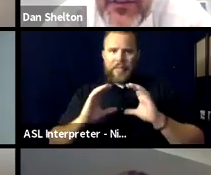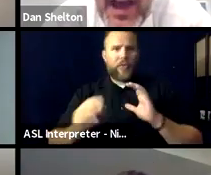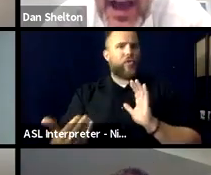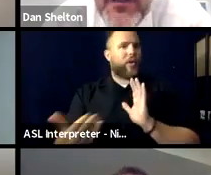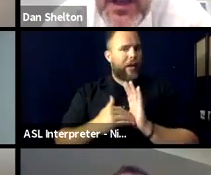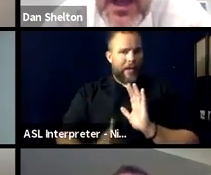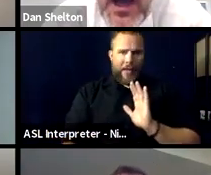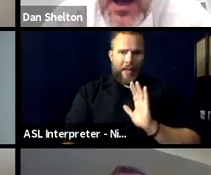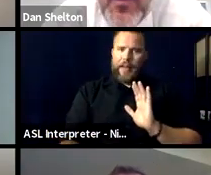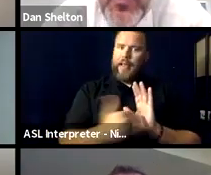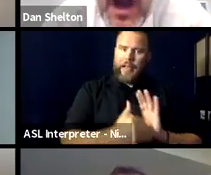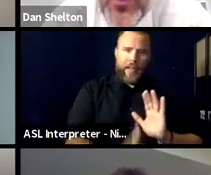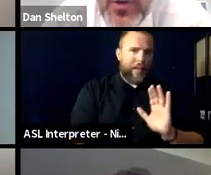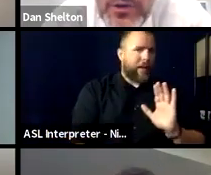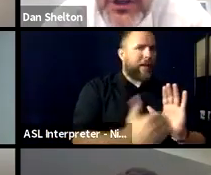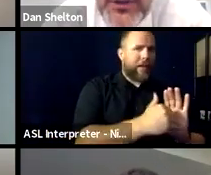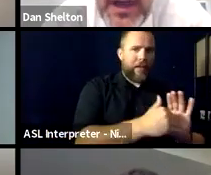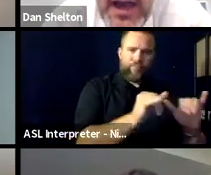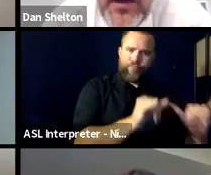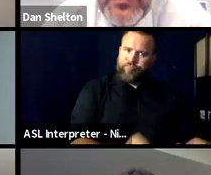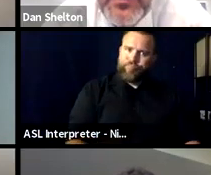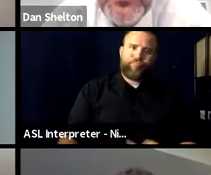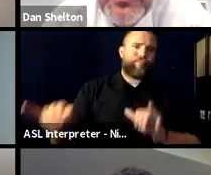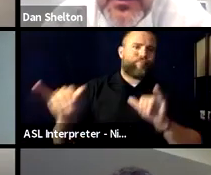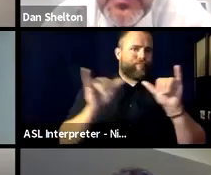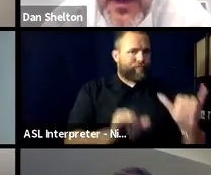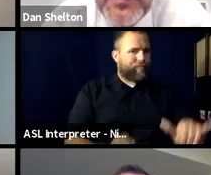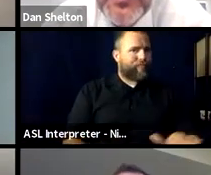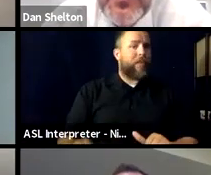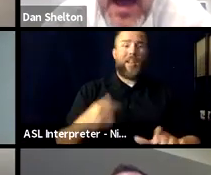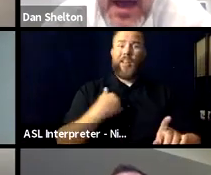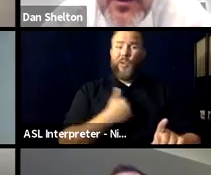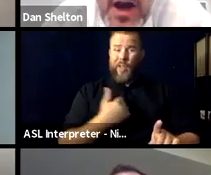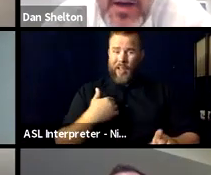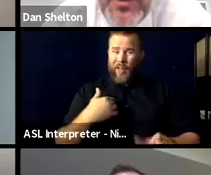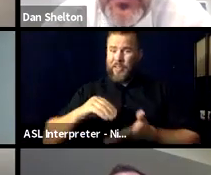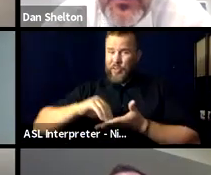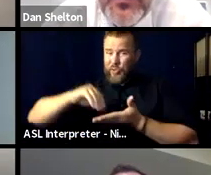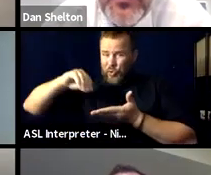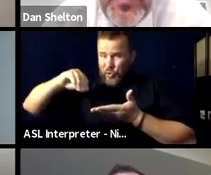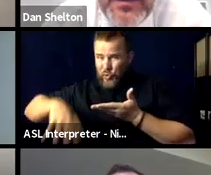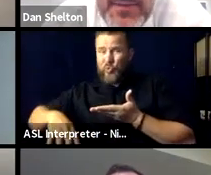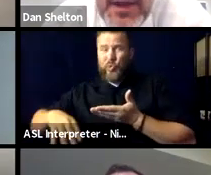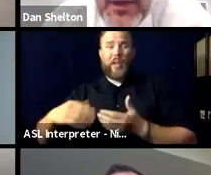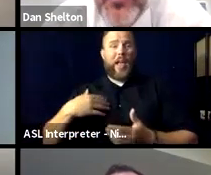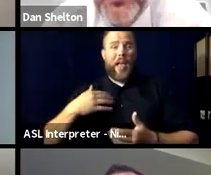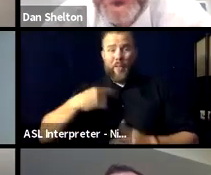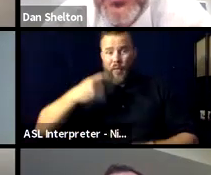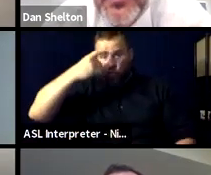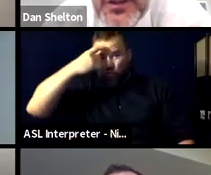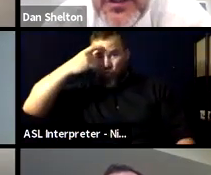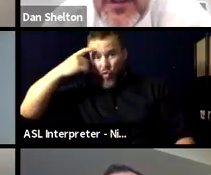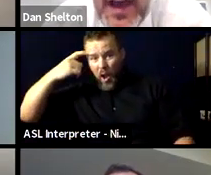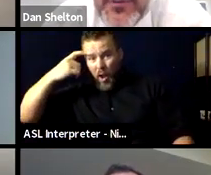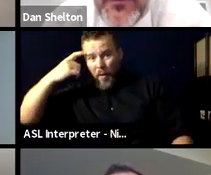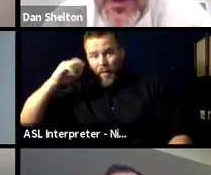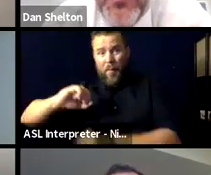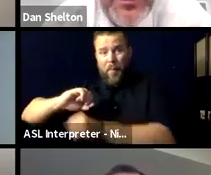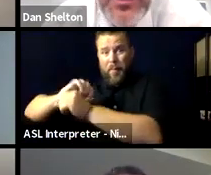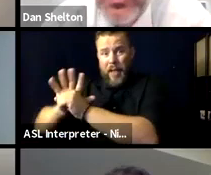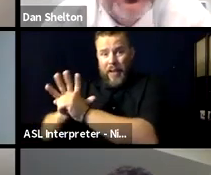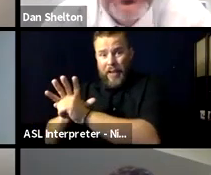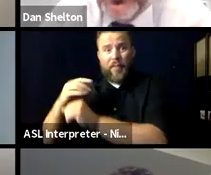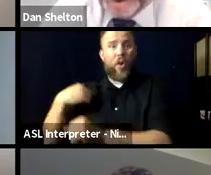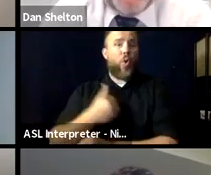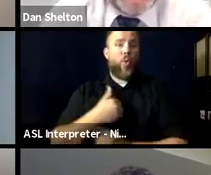repeating even if I have. Not only do we have students facing trauma through the pandemic, through potential issues they've had with